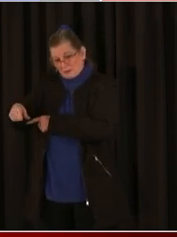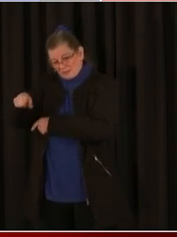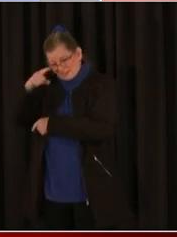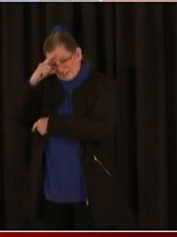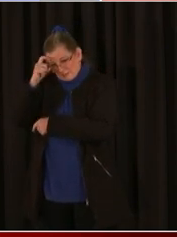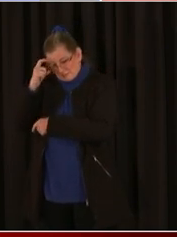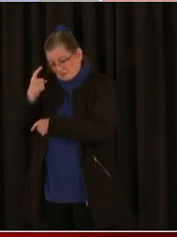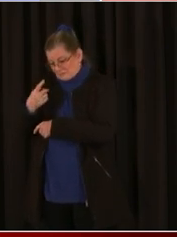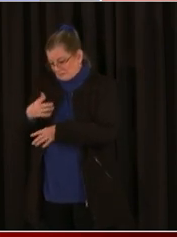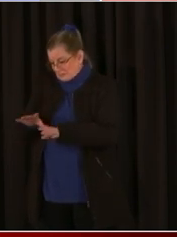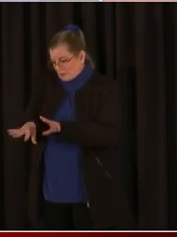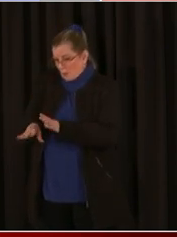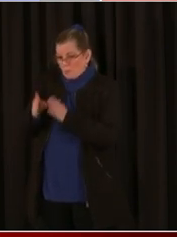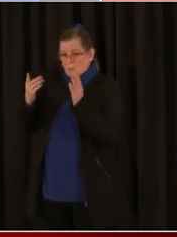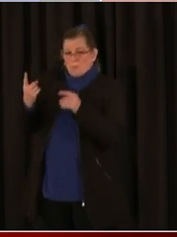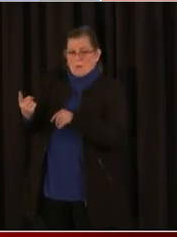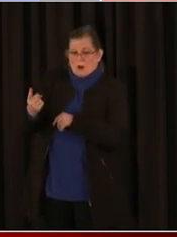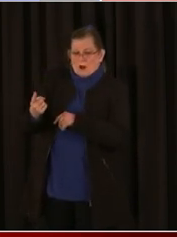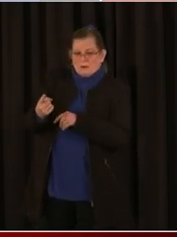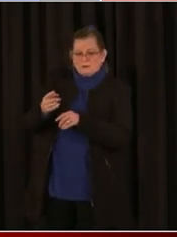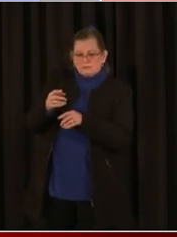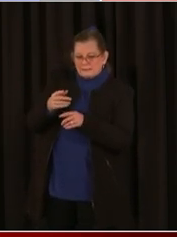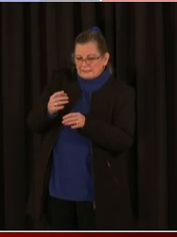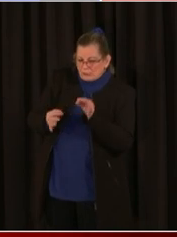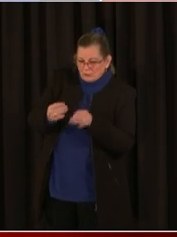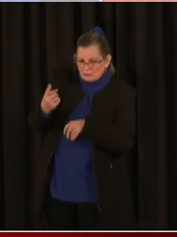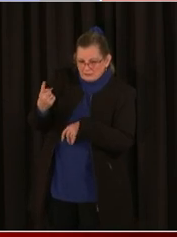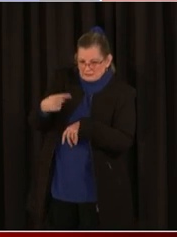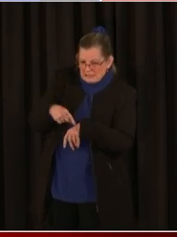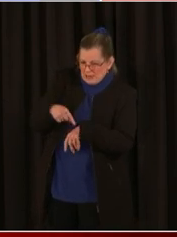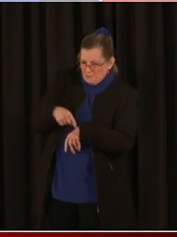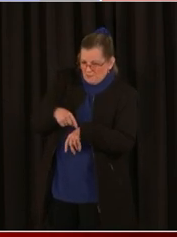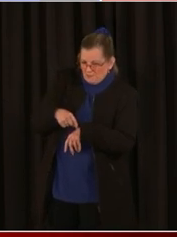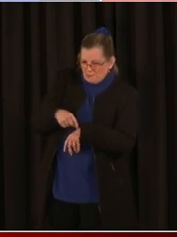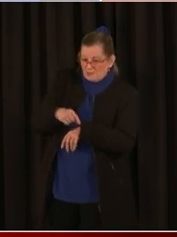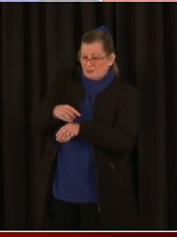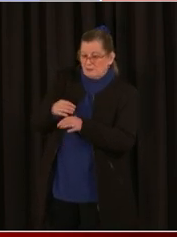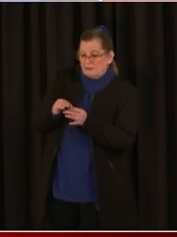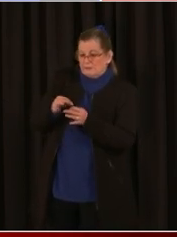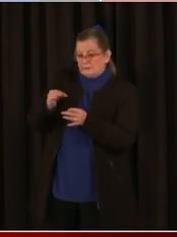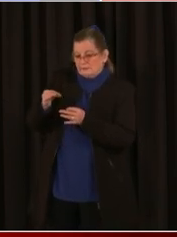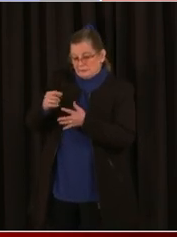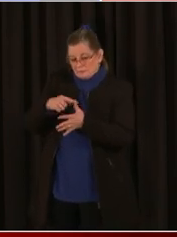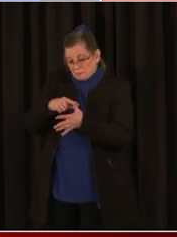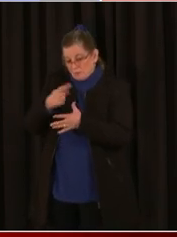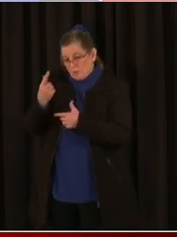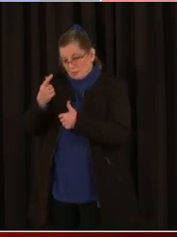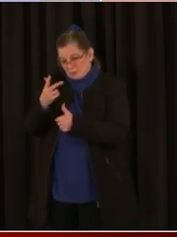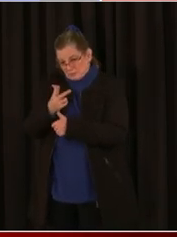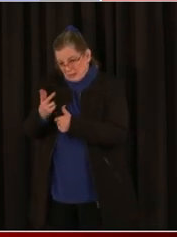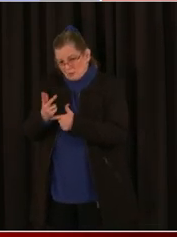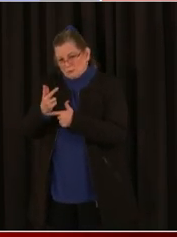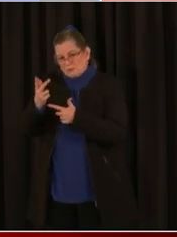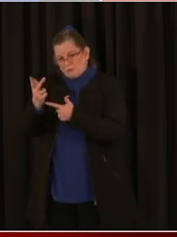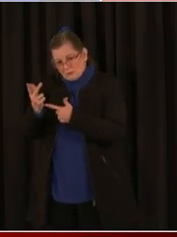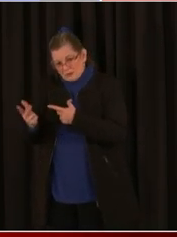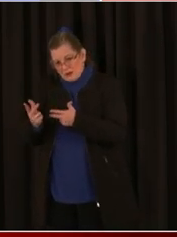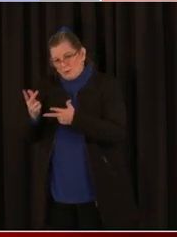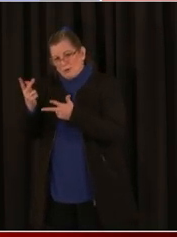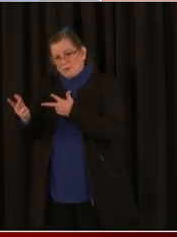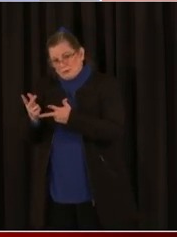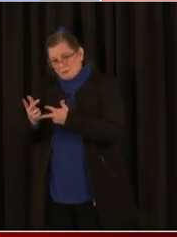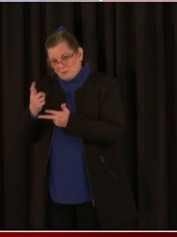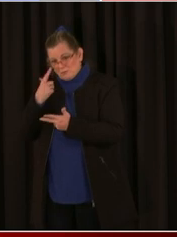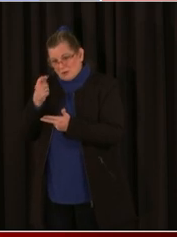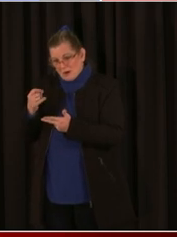in 3-hour segments. We are now having 2 hearings at a time, so we are trying to loosen up and allow more hearings by